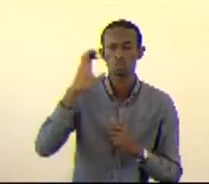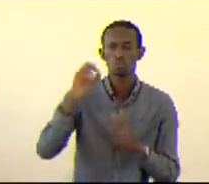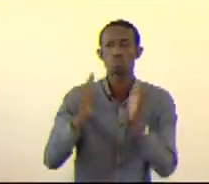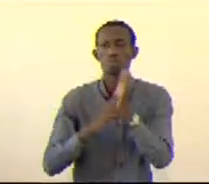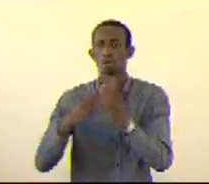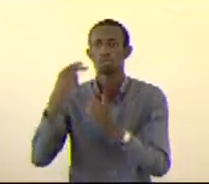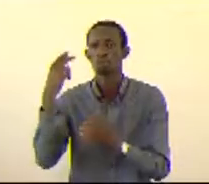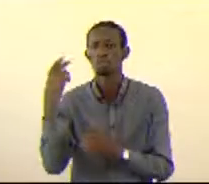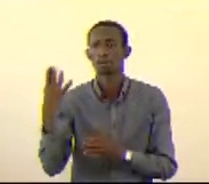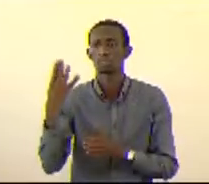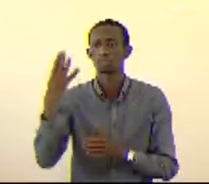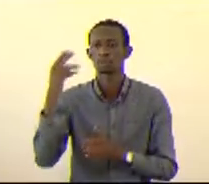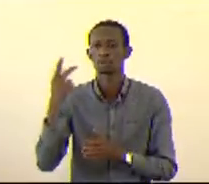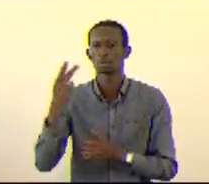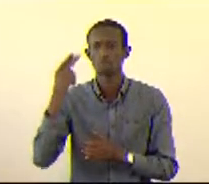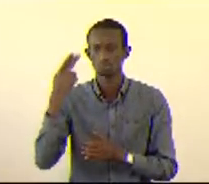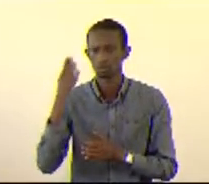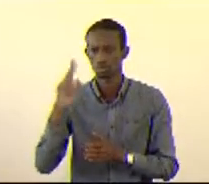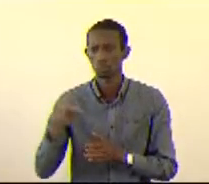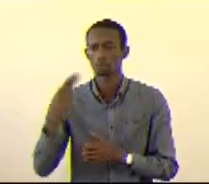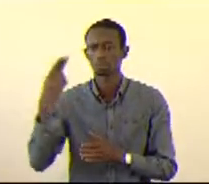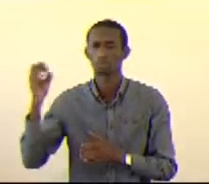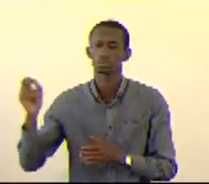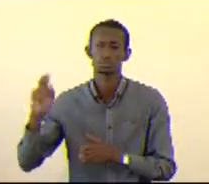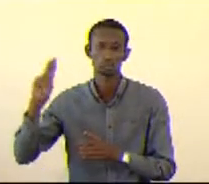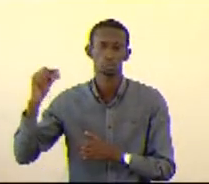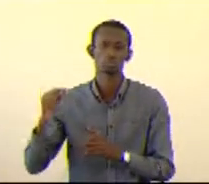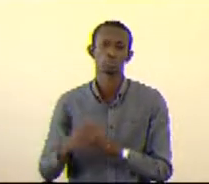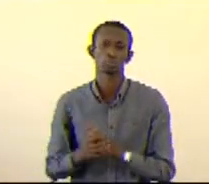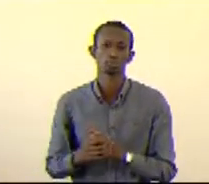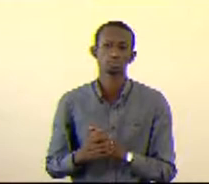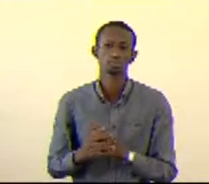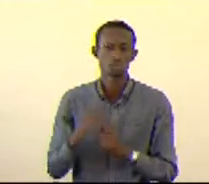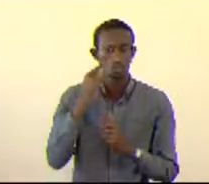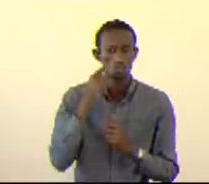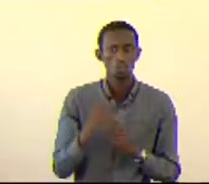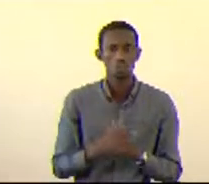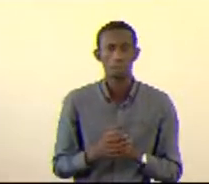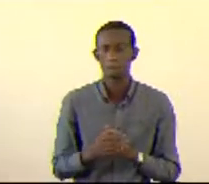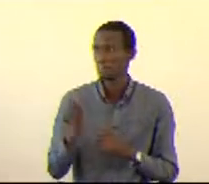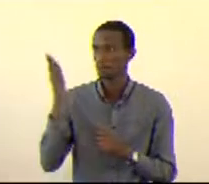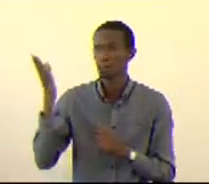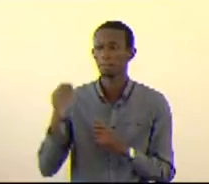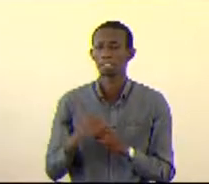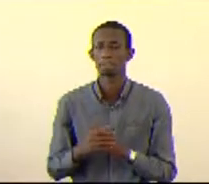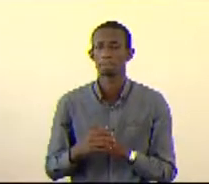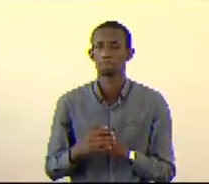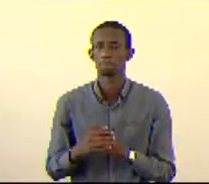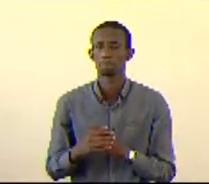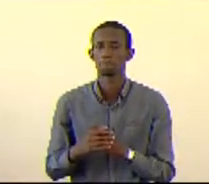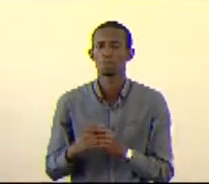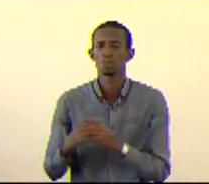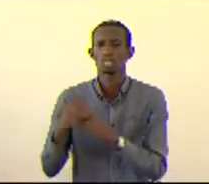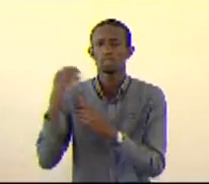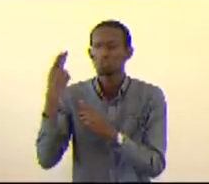from negative 20 up to zero, change in temperature is 20. Again, if we get 20 degrees here, this